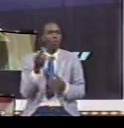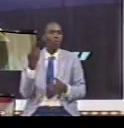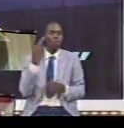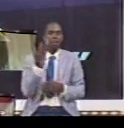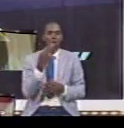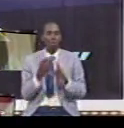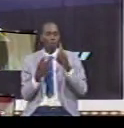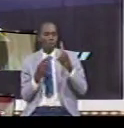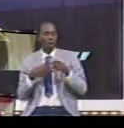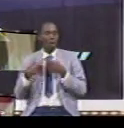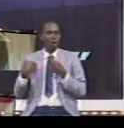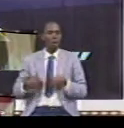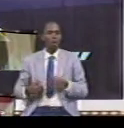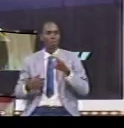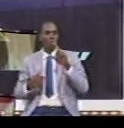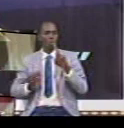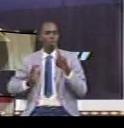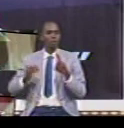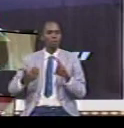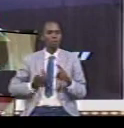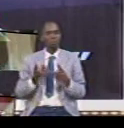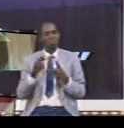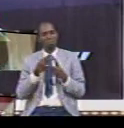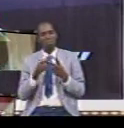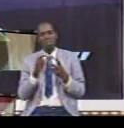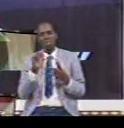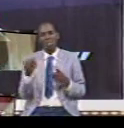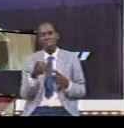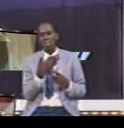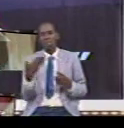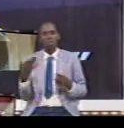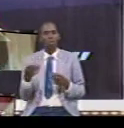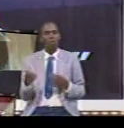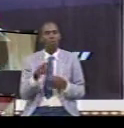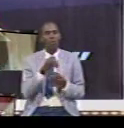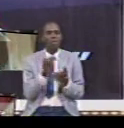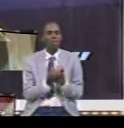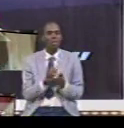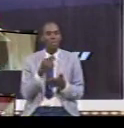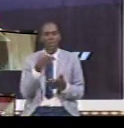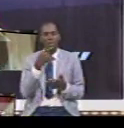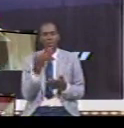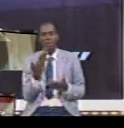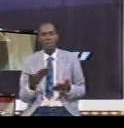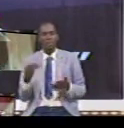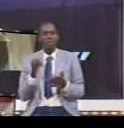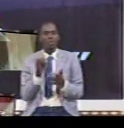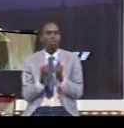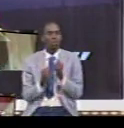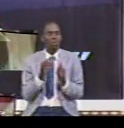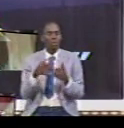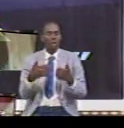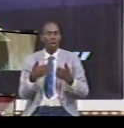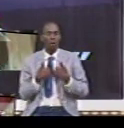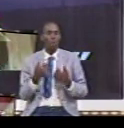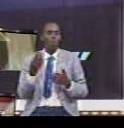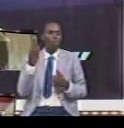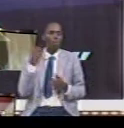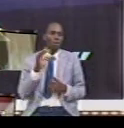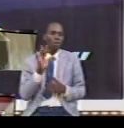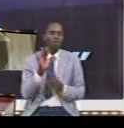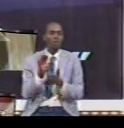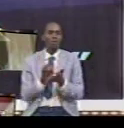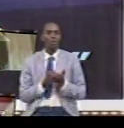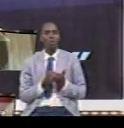soul, neither said any of them that aught of the things which he possessed was his